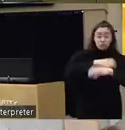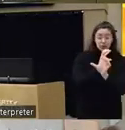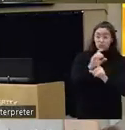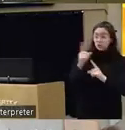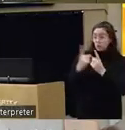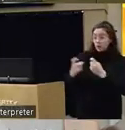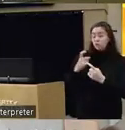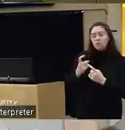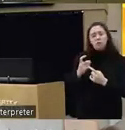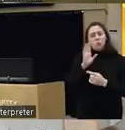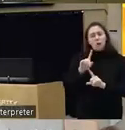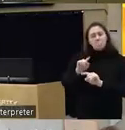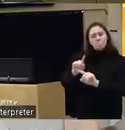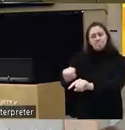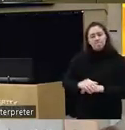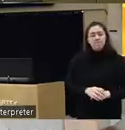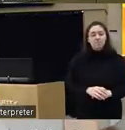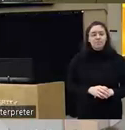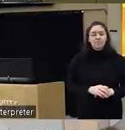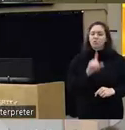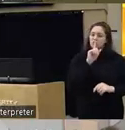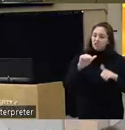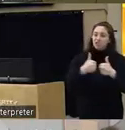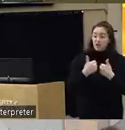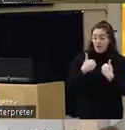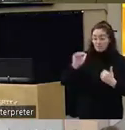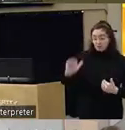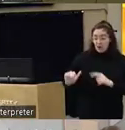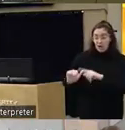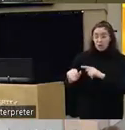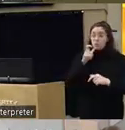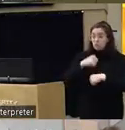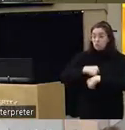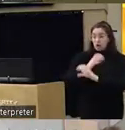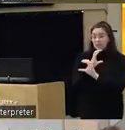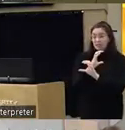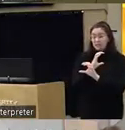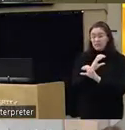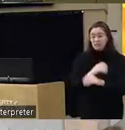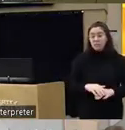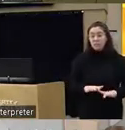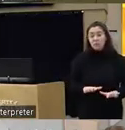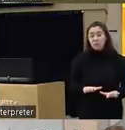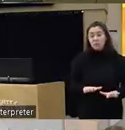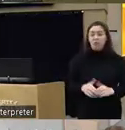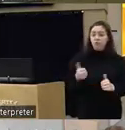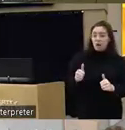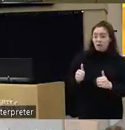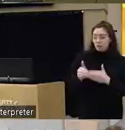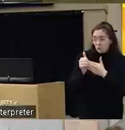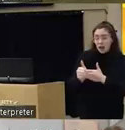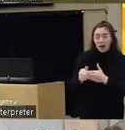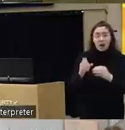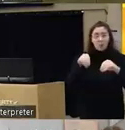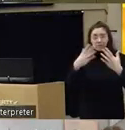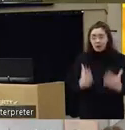challenging to have a child in crisis. And so we're often, you know, trying to guide providers and